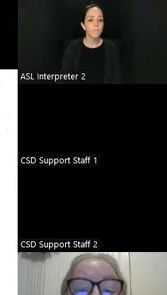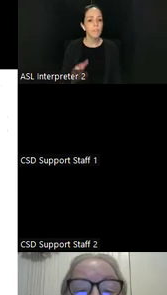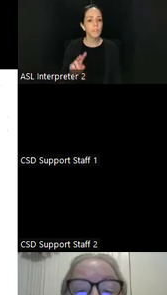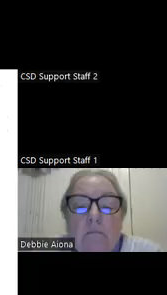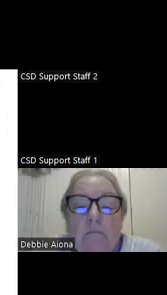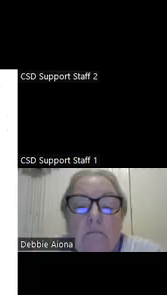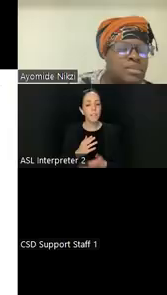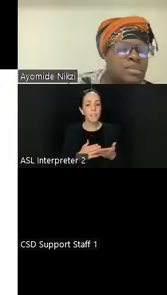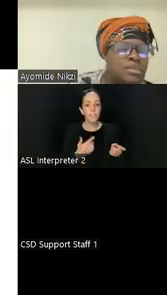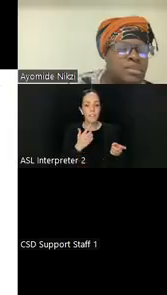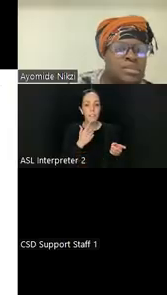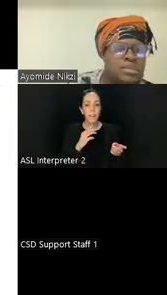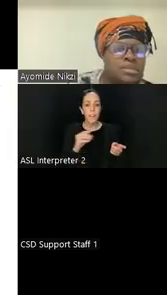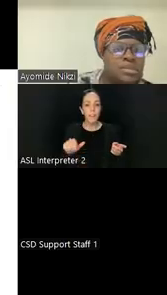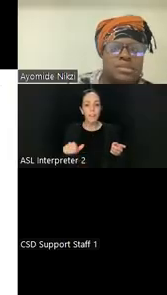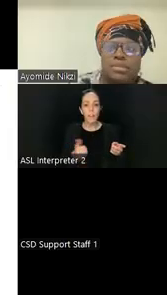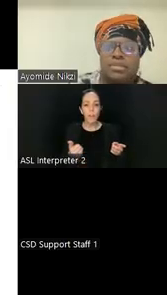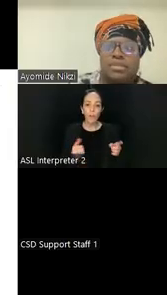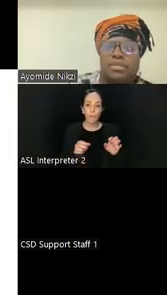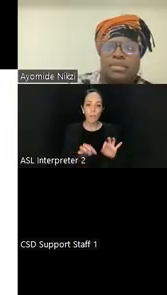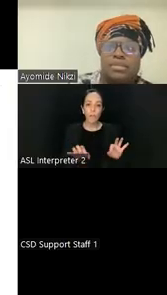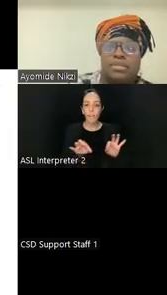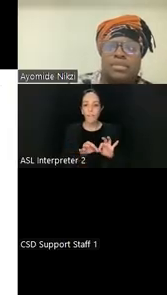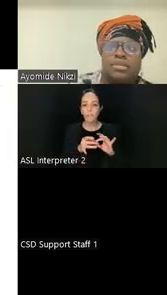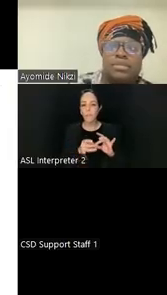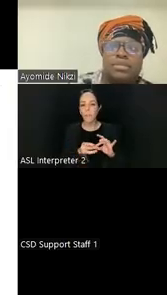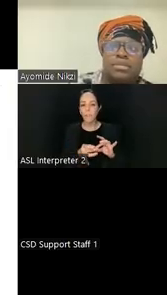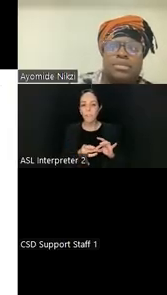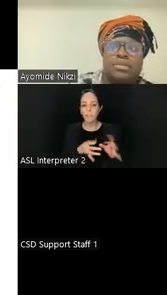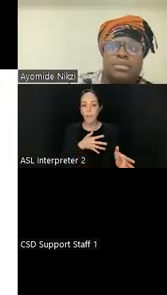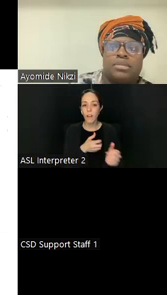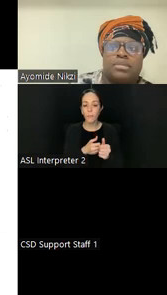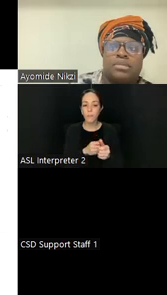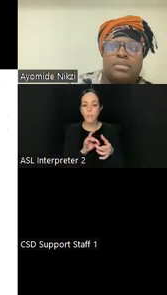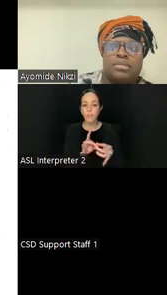and other relevant updates about the board and staff